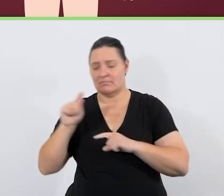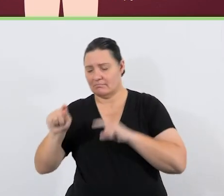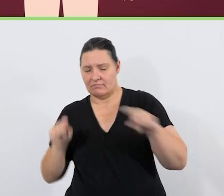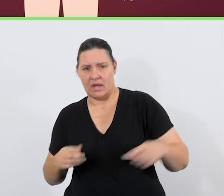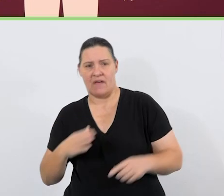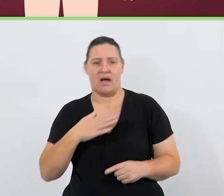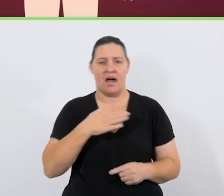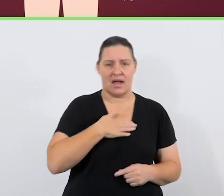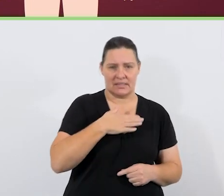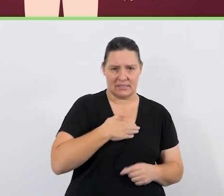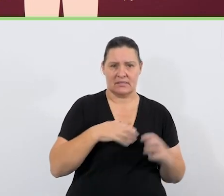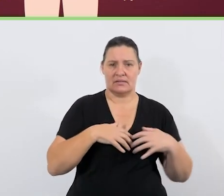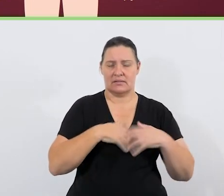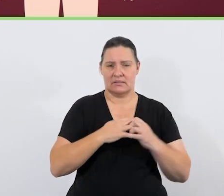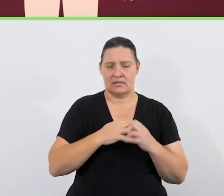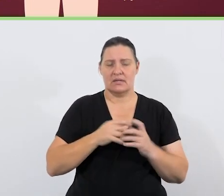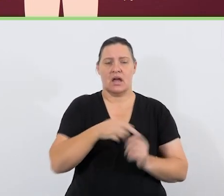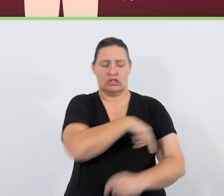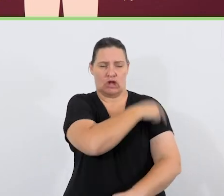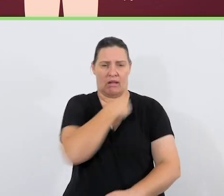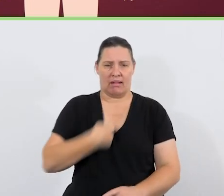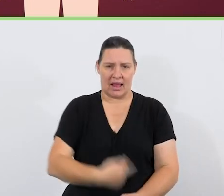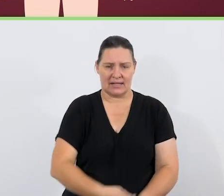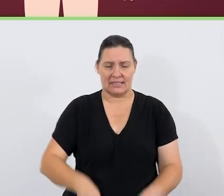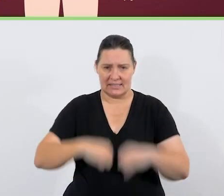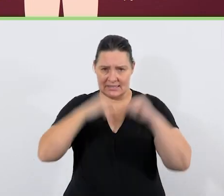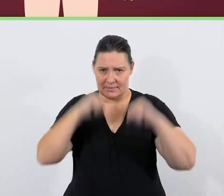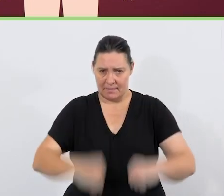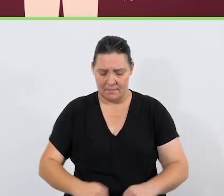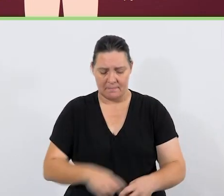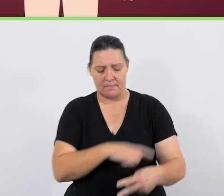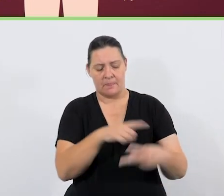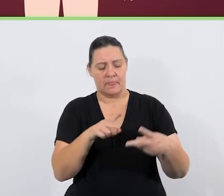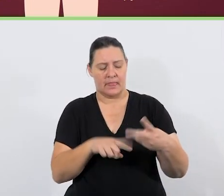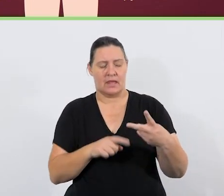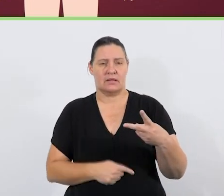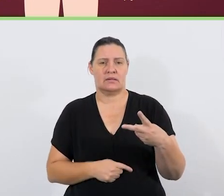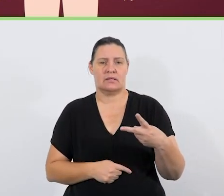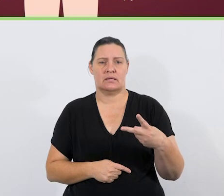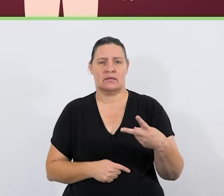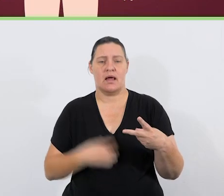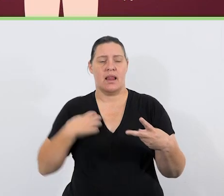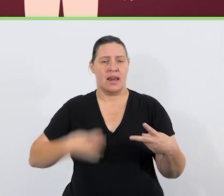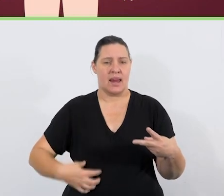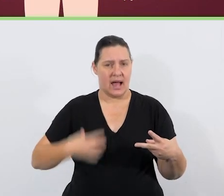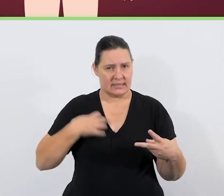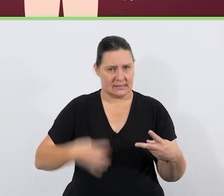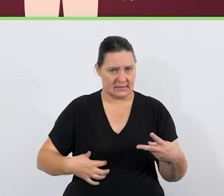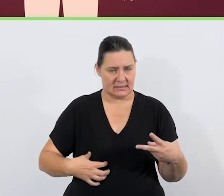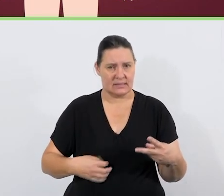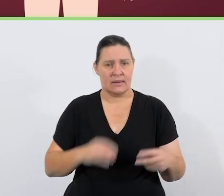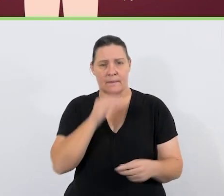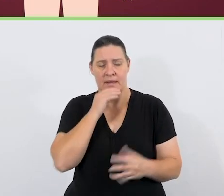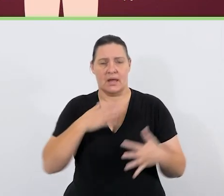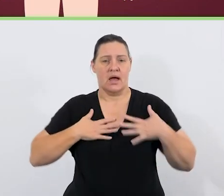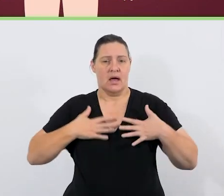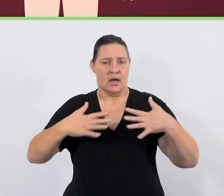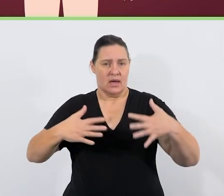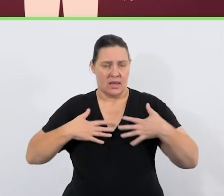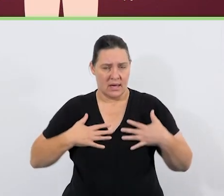whole. So that is what our bodies are made up. Many different systems working together so that we can function as normal